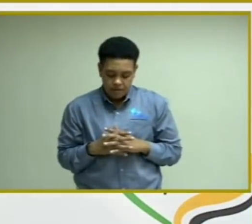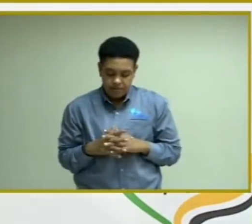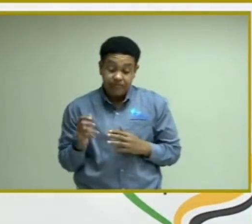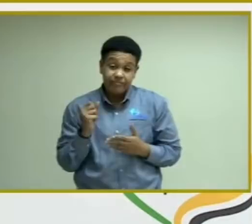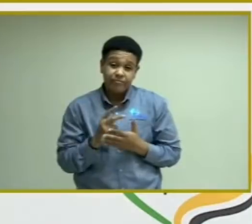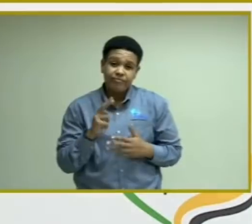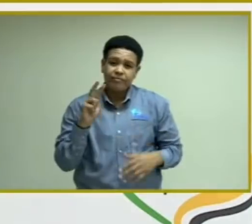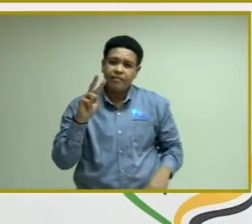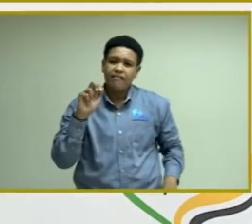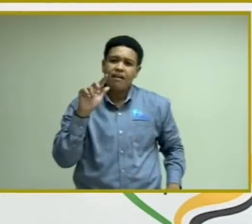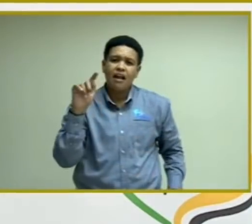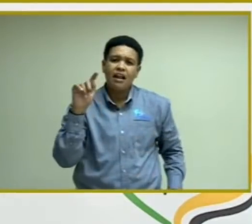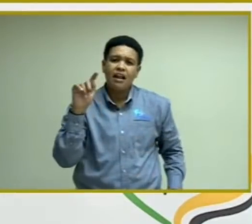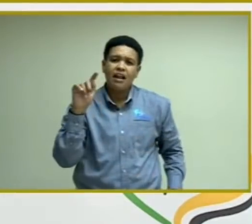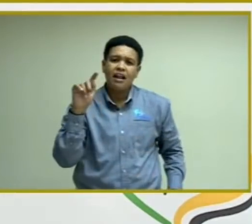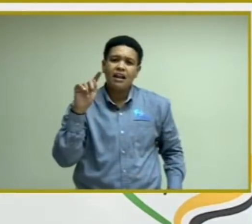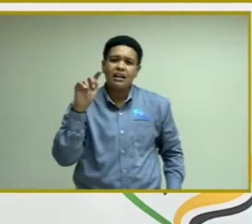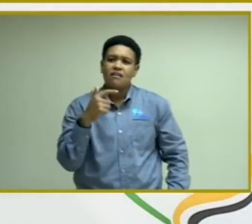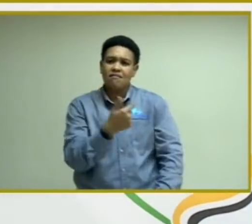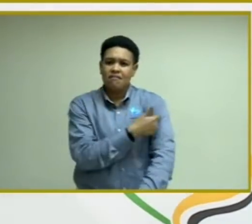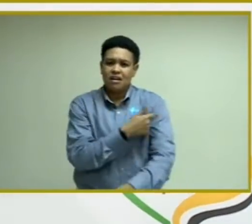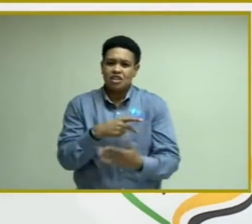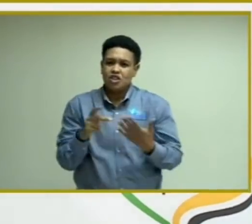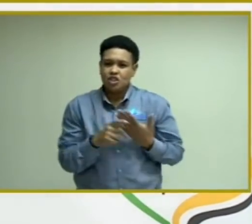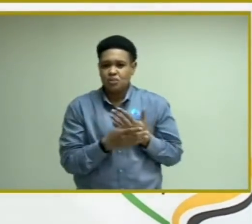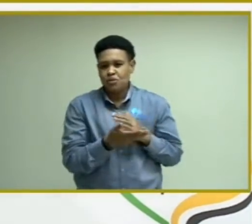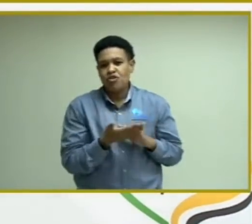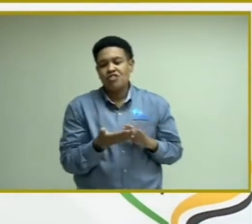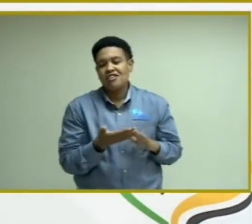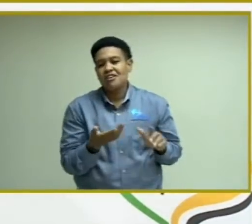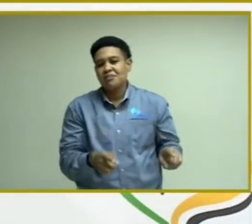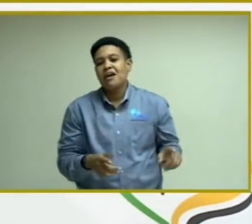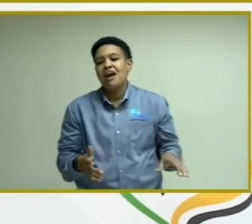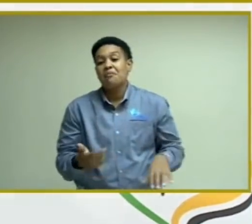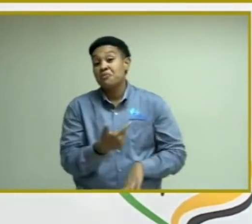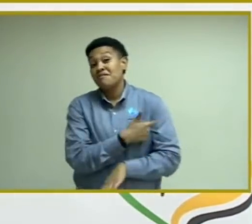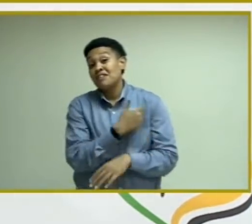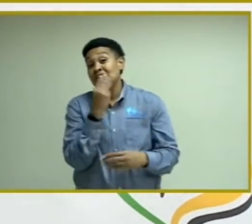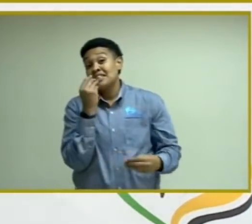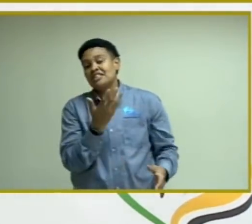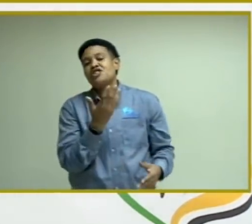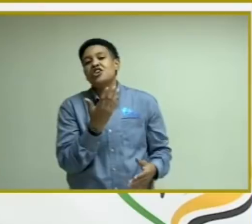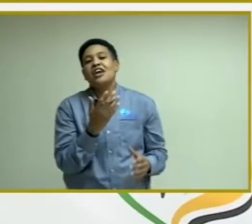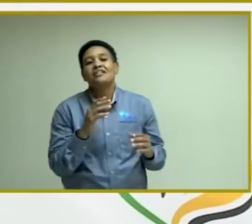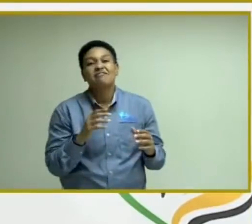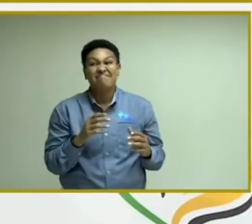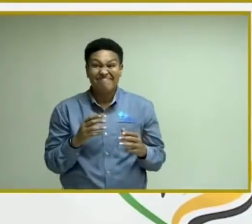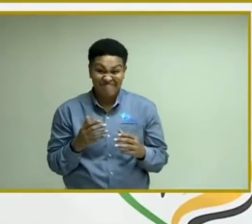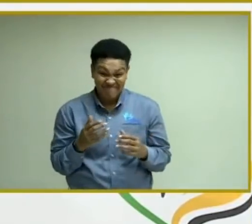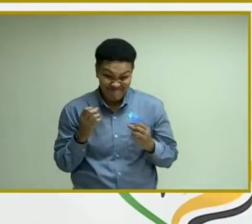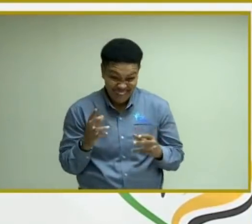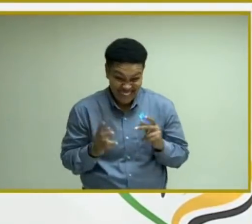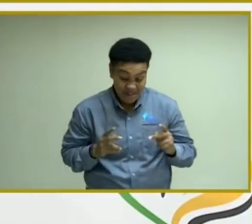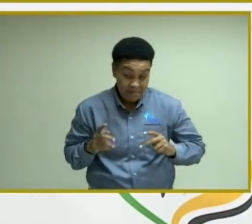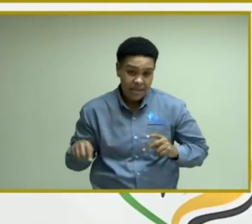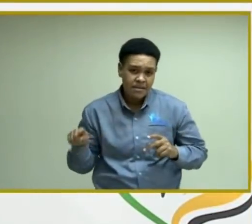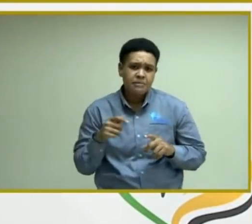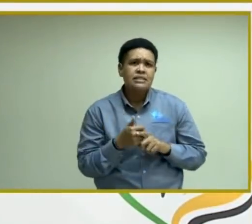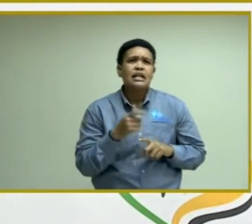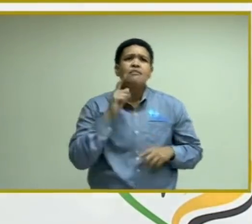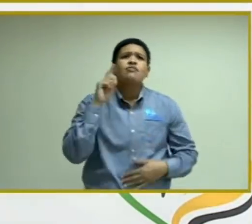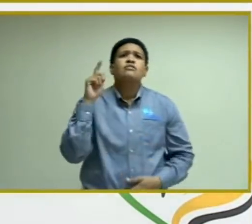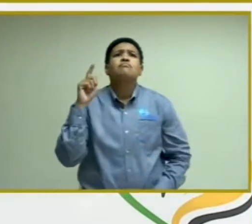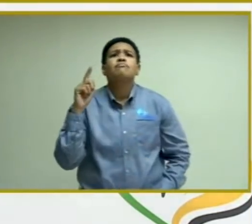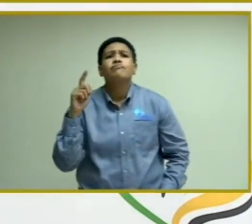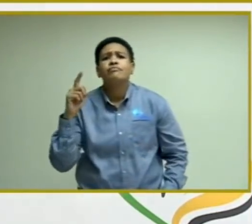validation of the vaccination program, of the vaccination information. Now, many persons would have come in